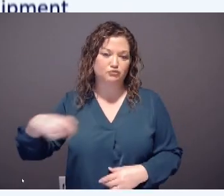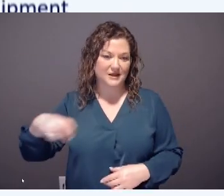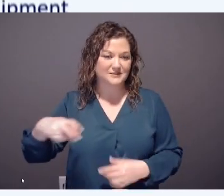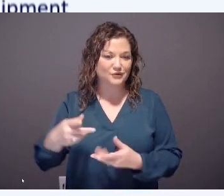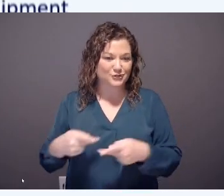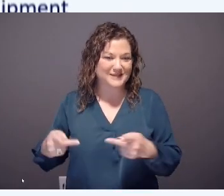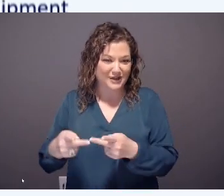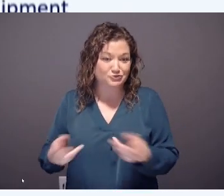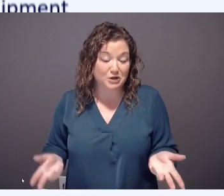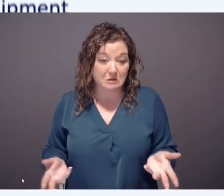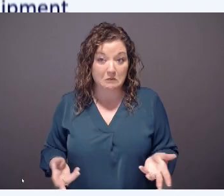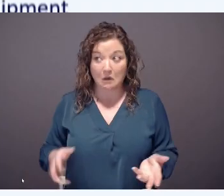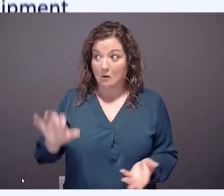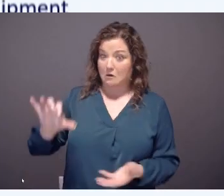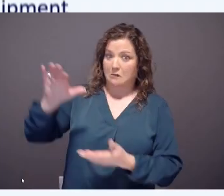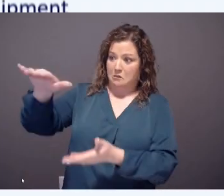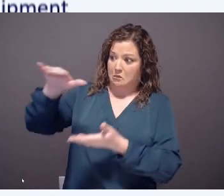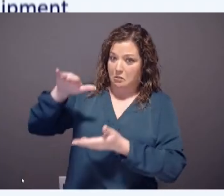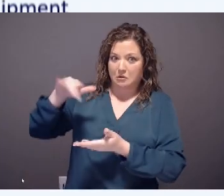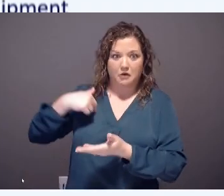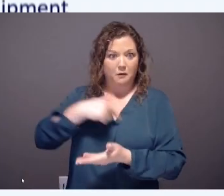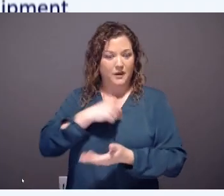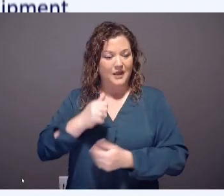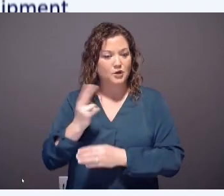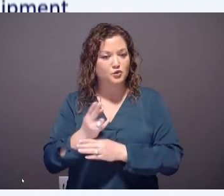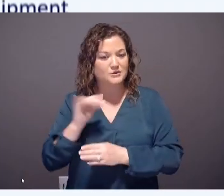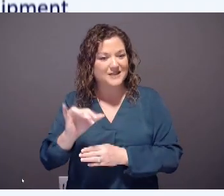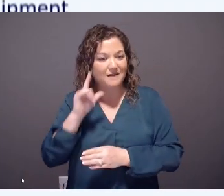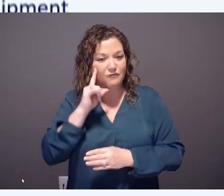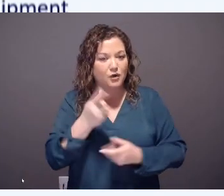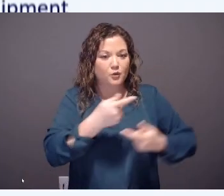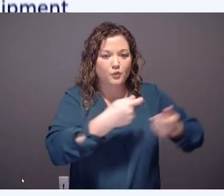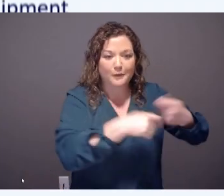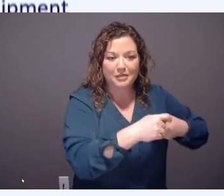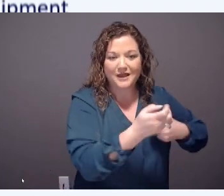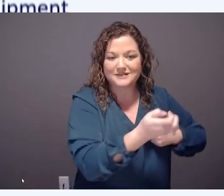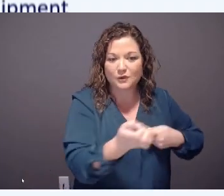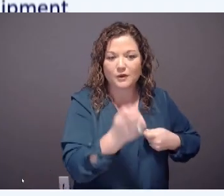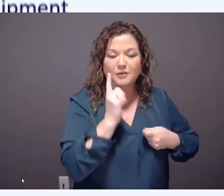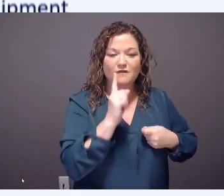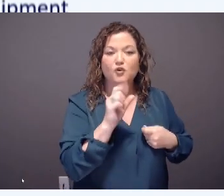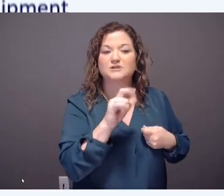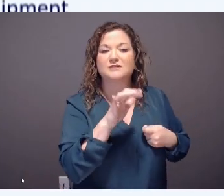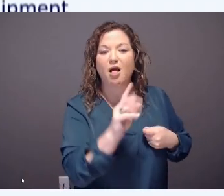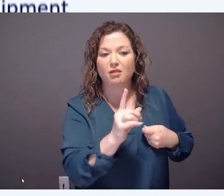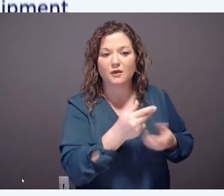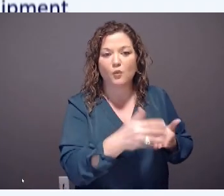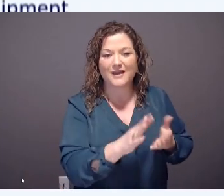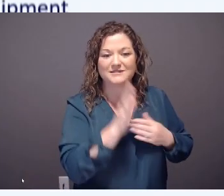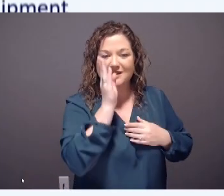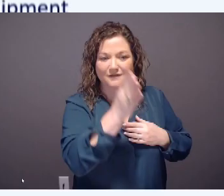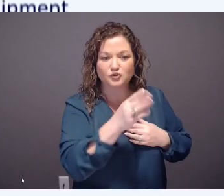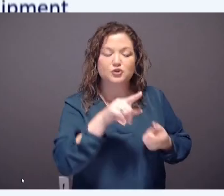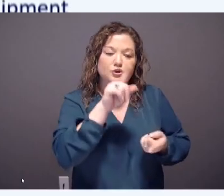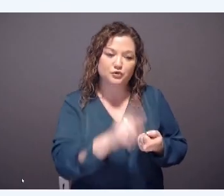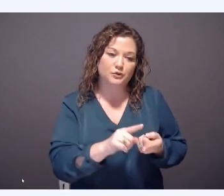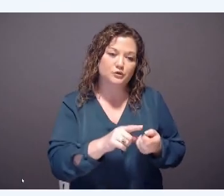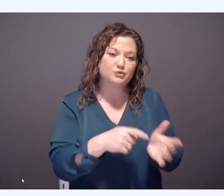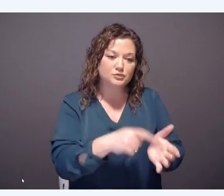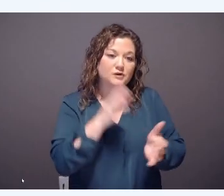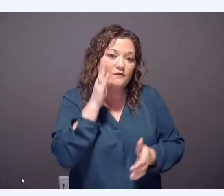funds and utilize them for equipment replacement with solid waste in the future. So it'll help us reduce our future CIP request.